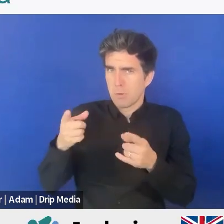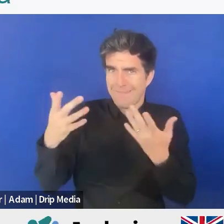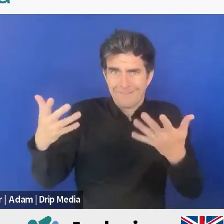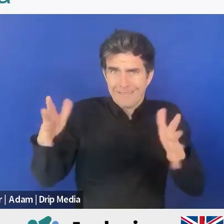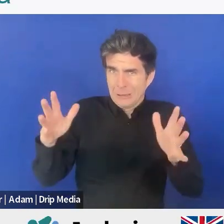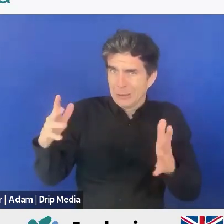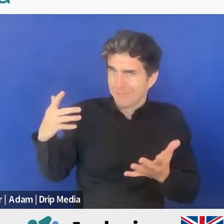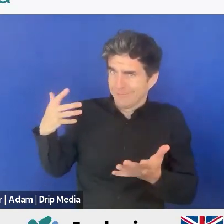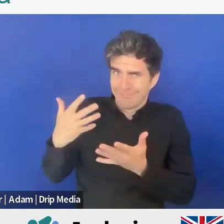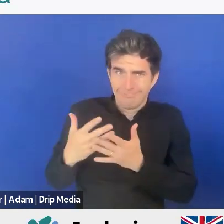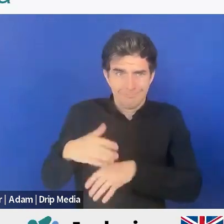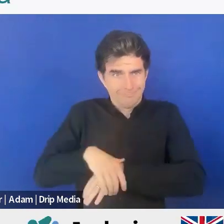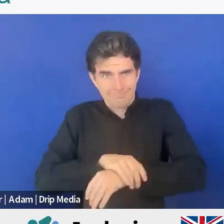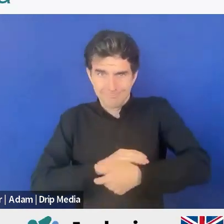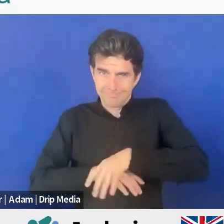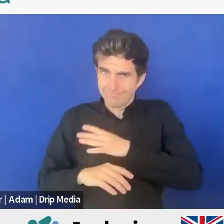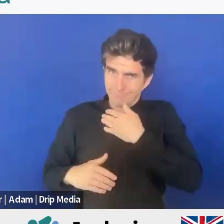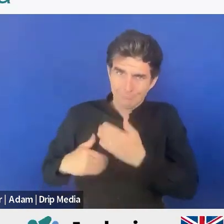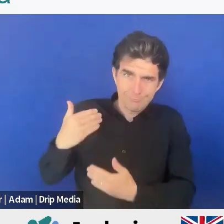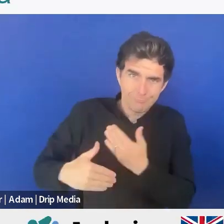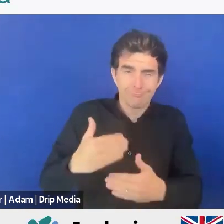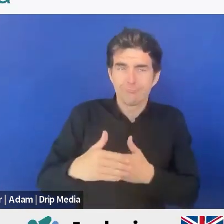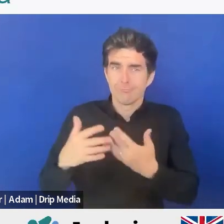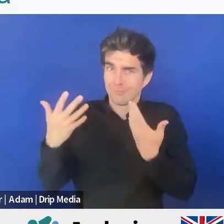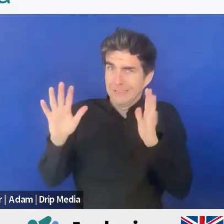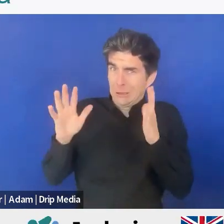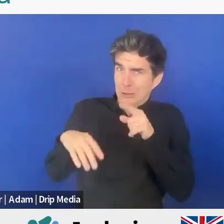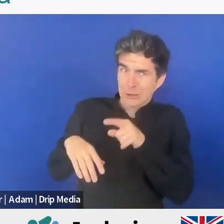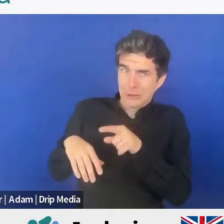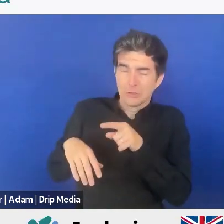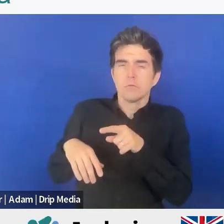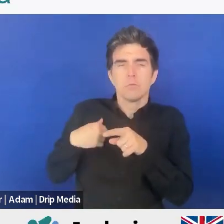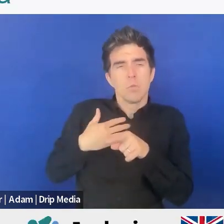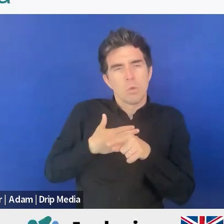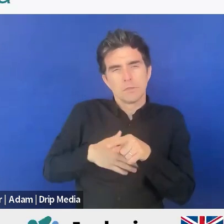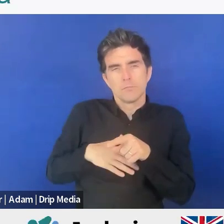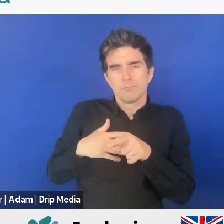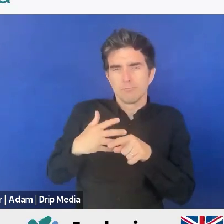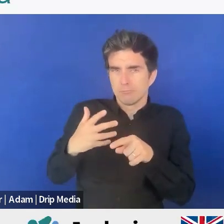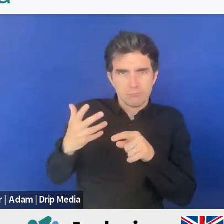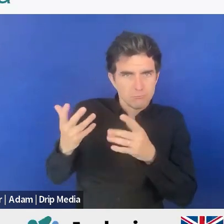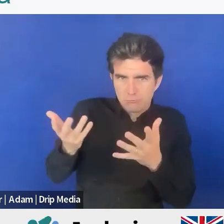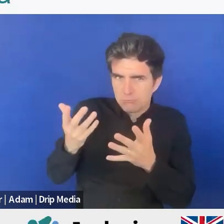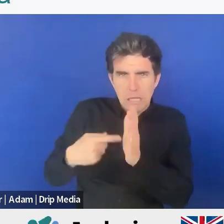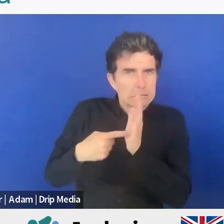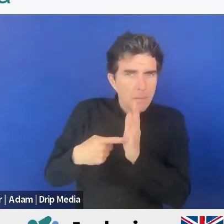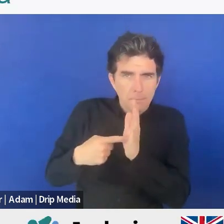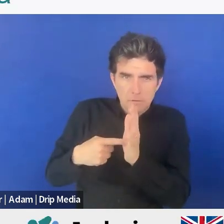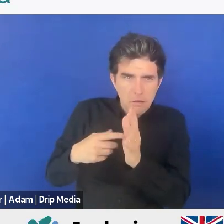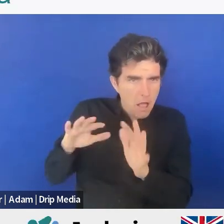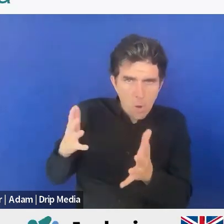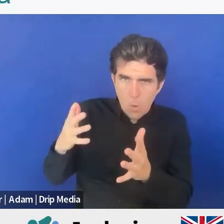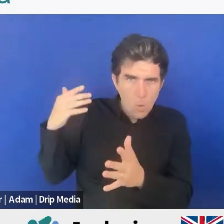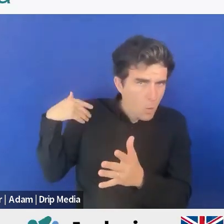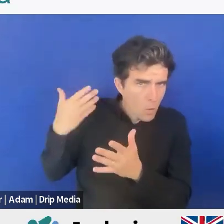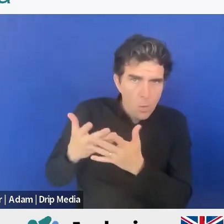Let me start by sharing what we are doing here on the ground. Um, it is it is a part